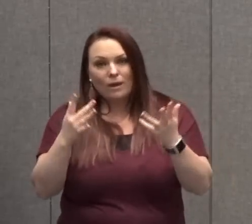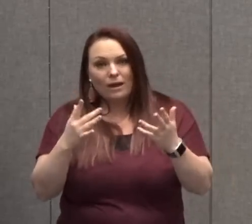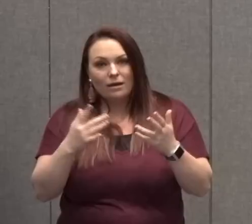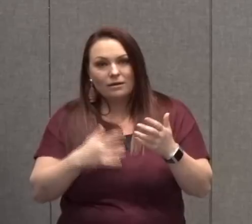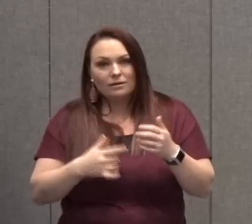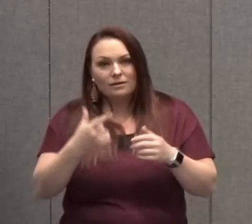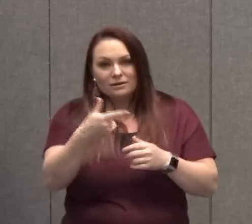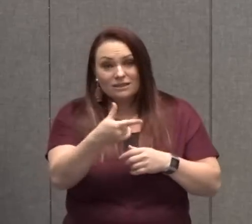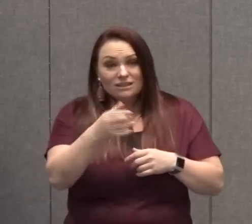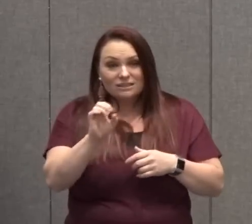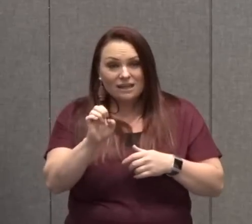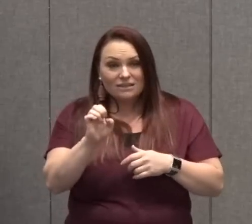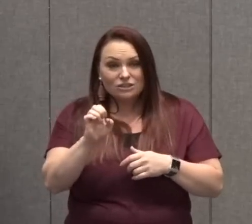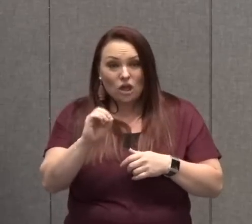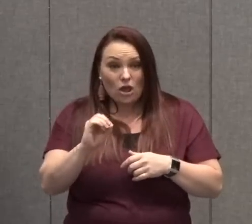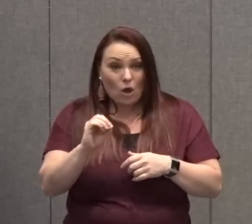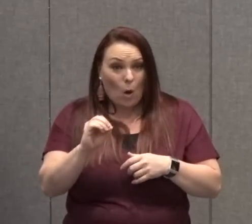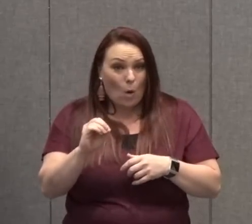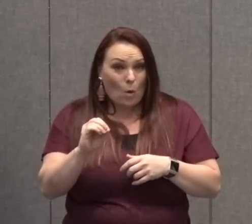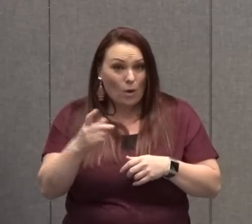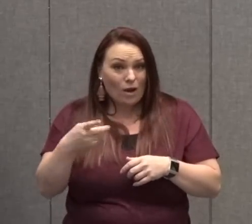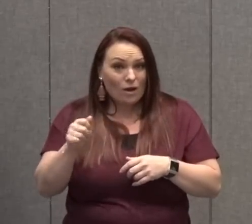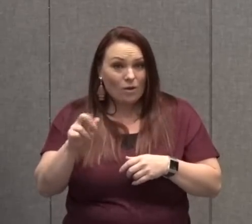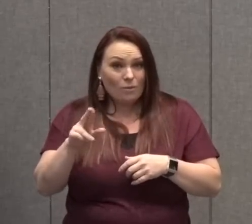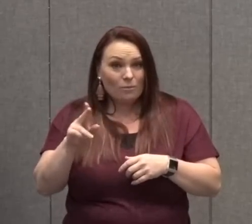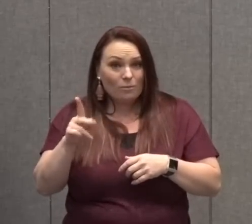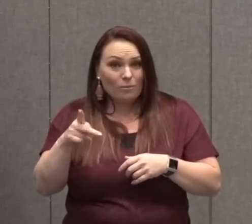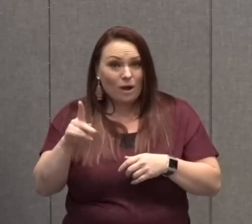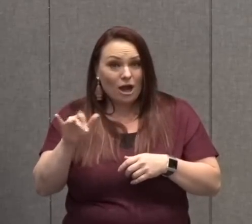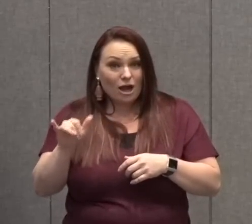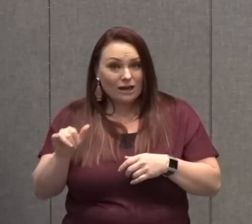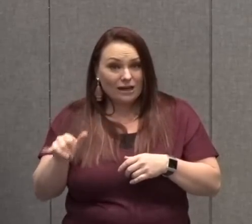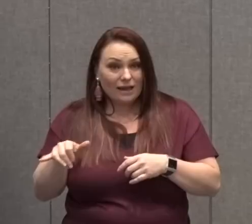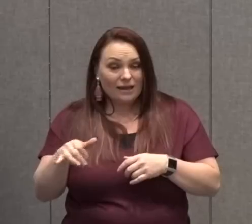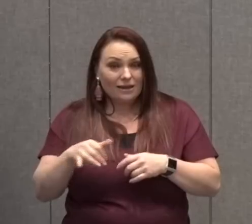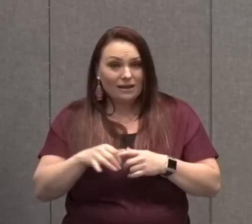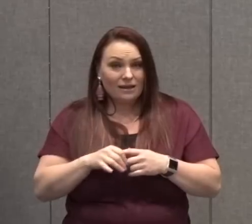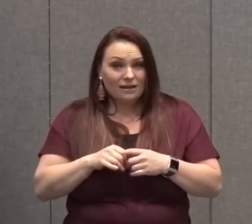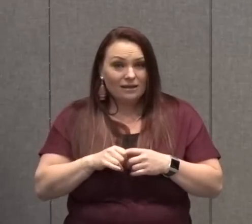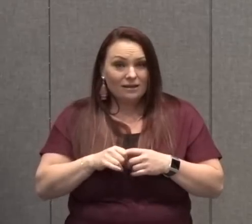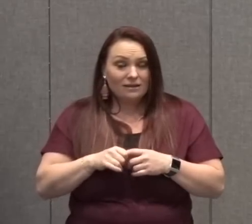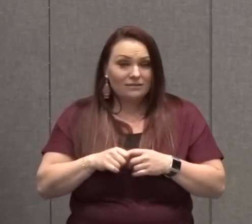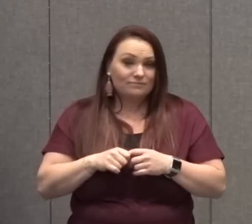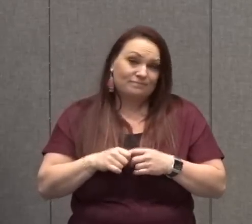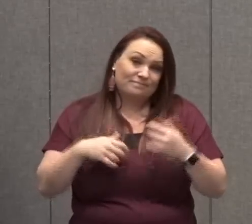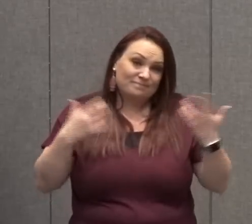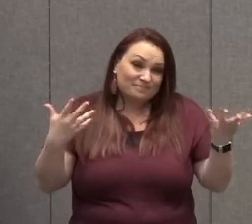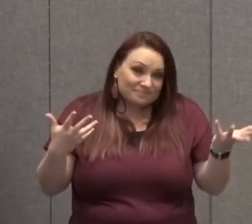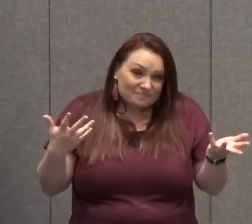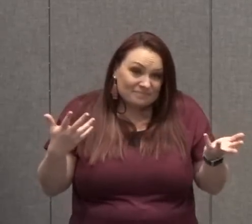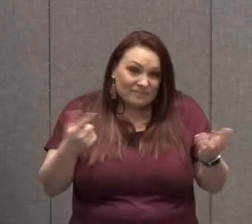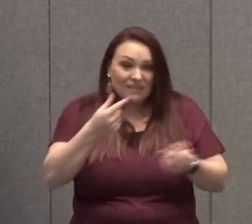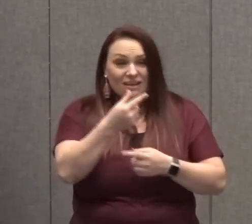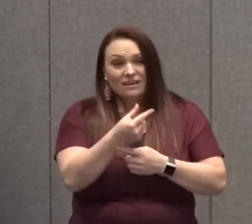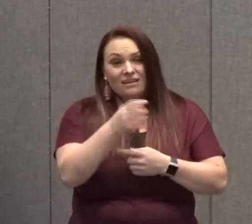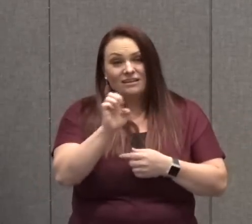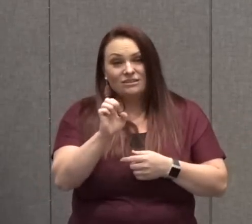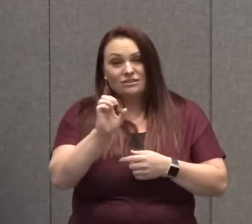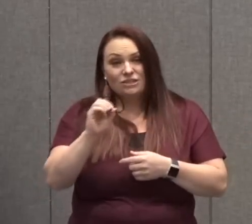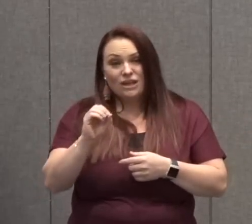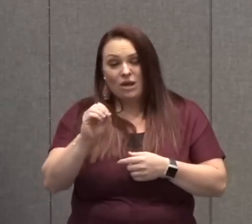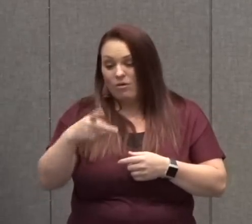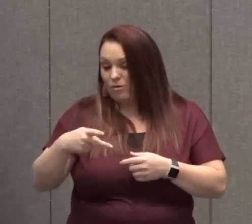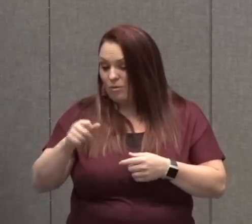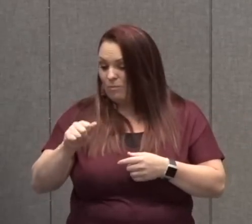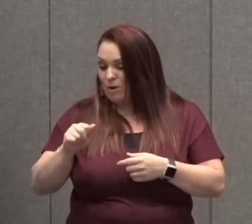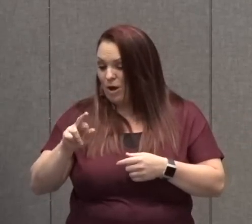Geo Party or is it Geo... Geo... Parday or party. I don't know. So I hope Mr. R